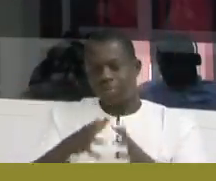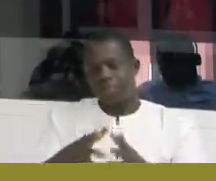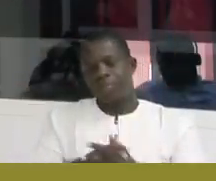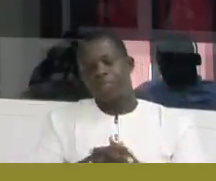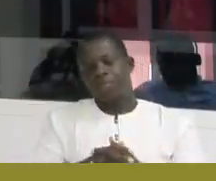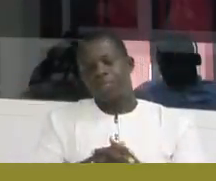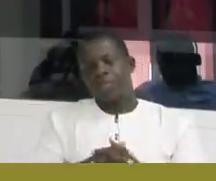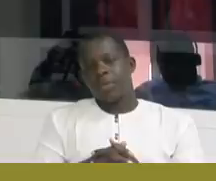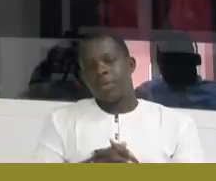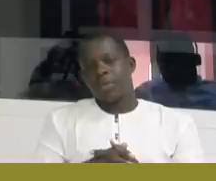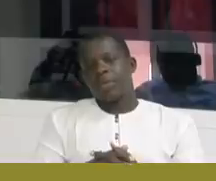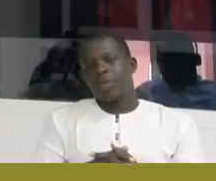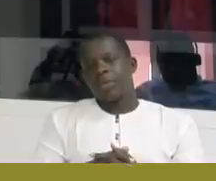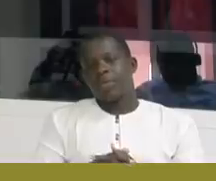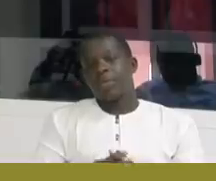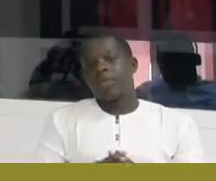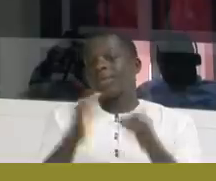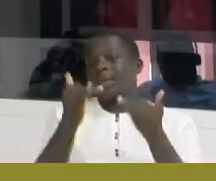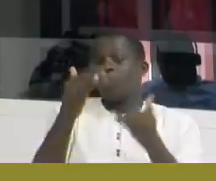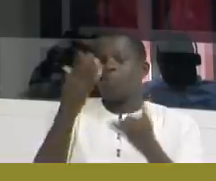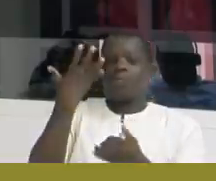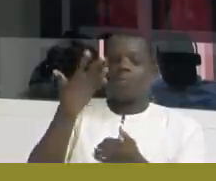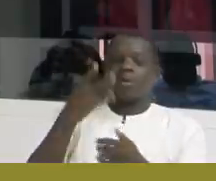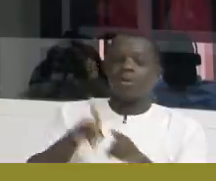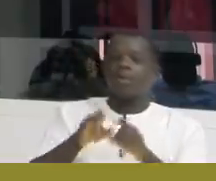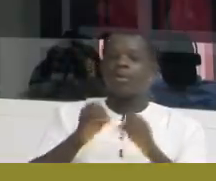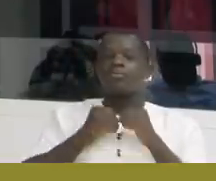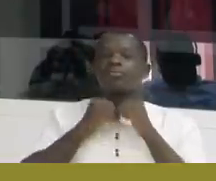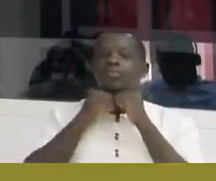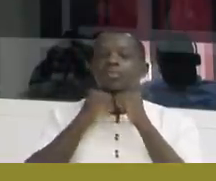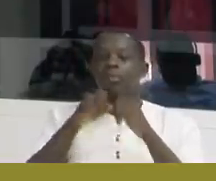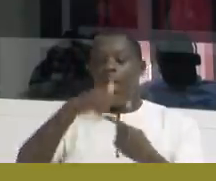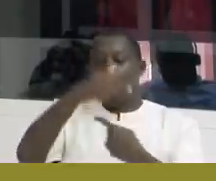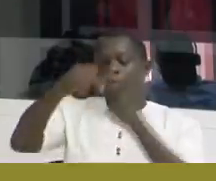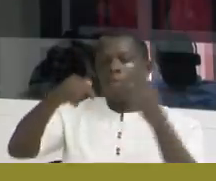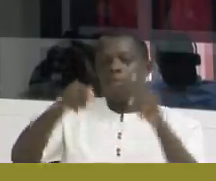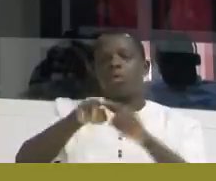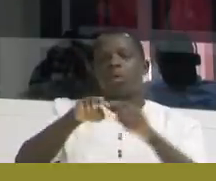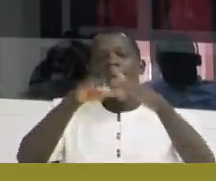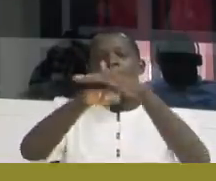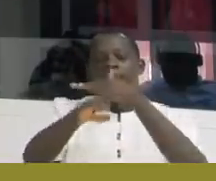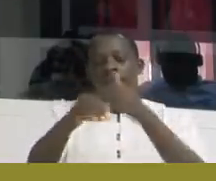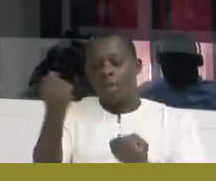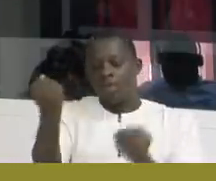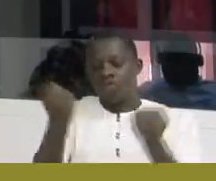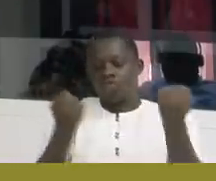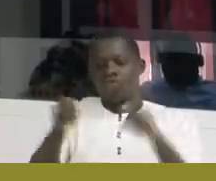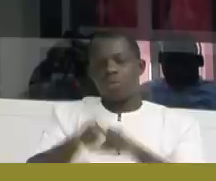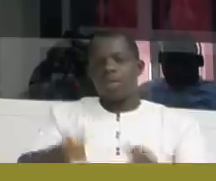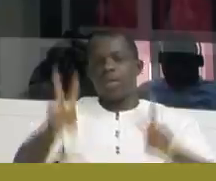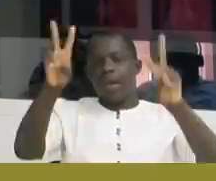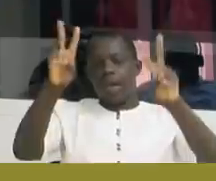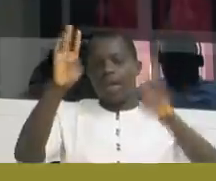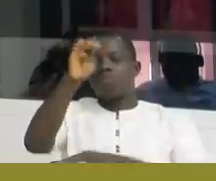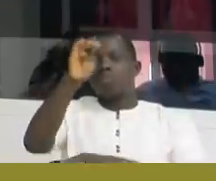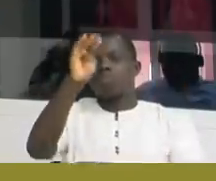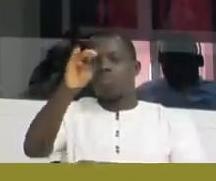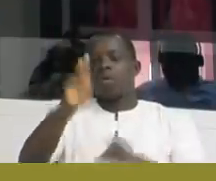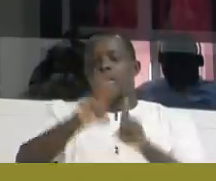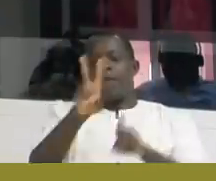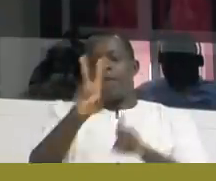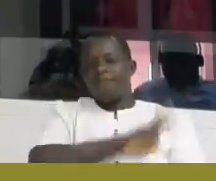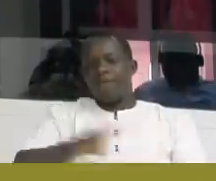When Sana Sabali was about to enter his car, Jammeh called him, Vice, and Sana Sabali made a gesture like